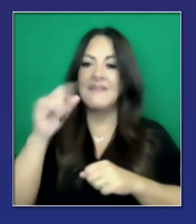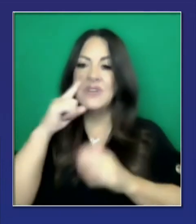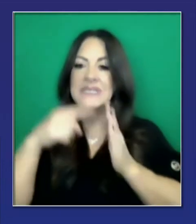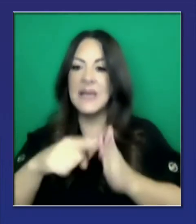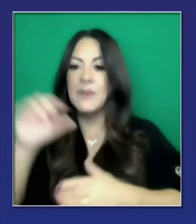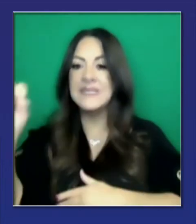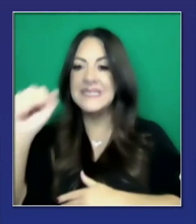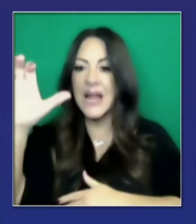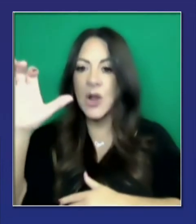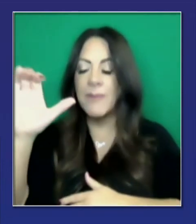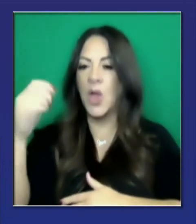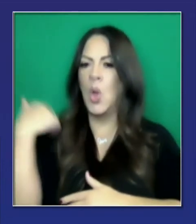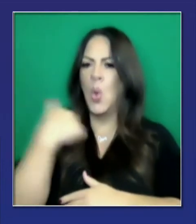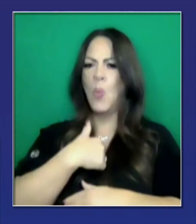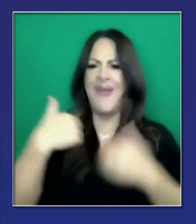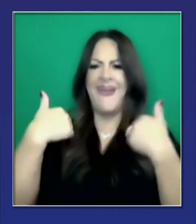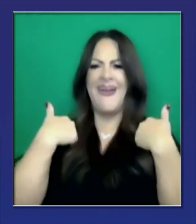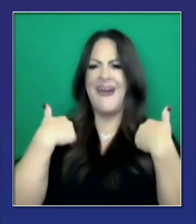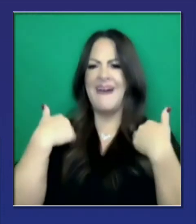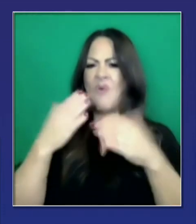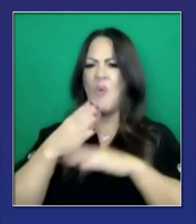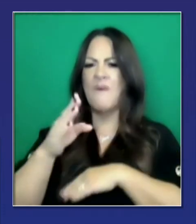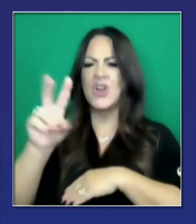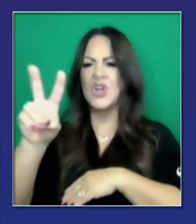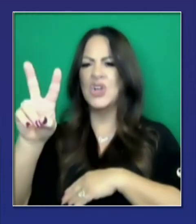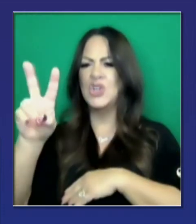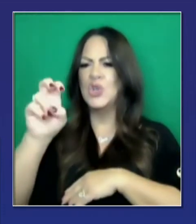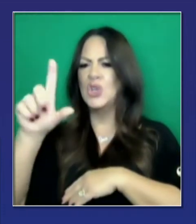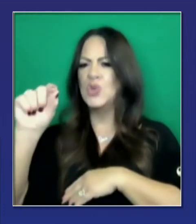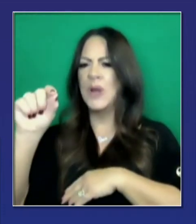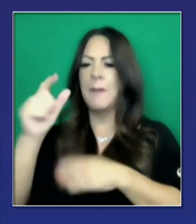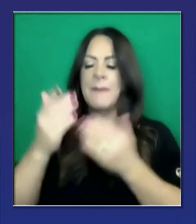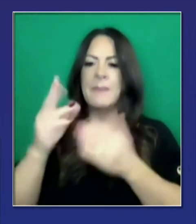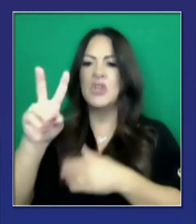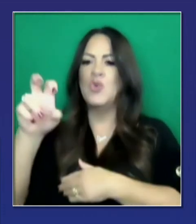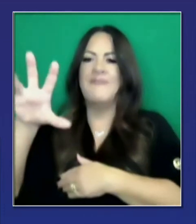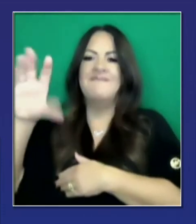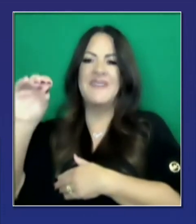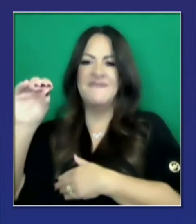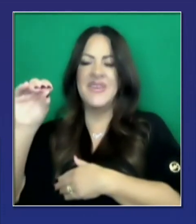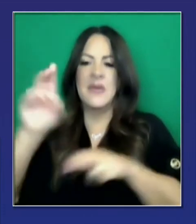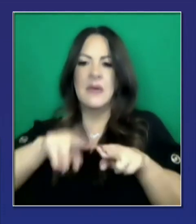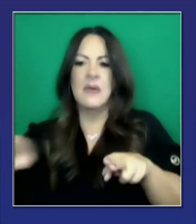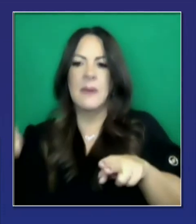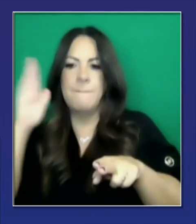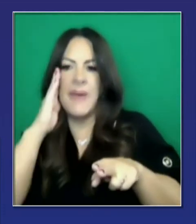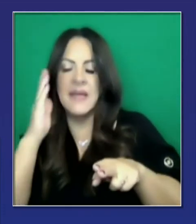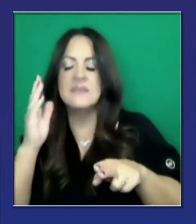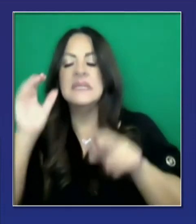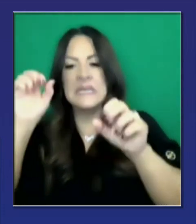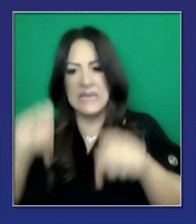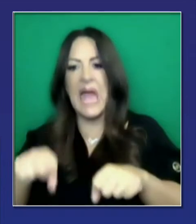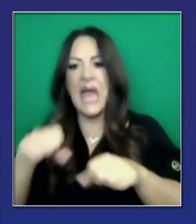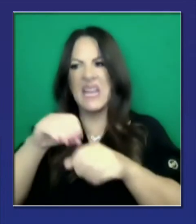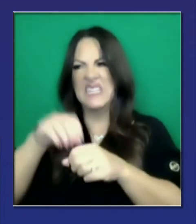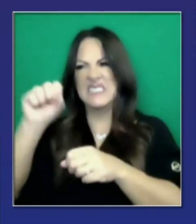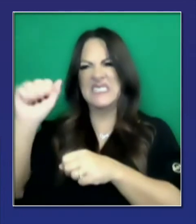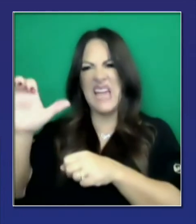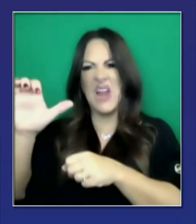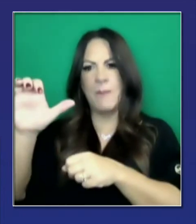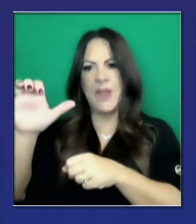Train Arena, well over 200, 220, get up to almost 250, potentially even more in that one facility. Number of